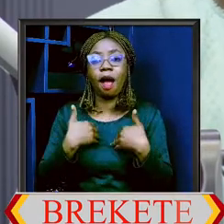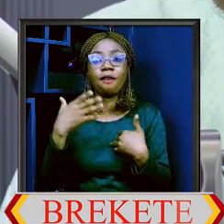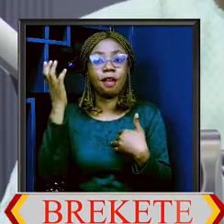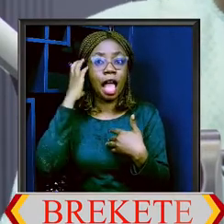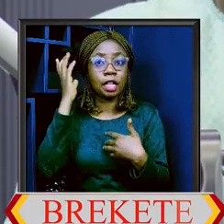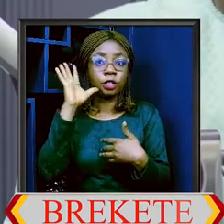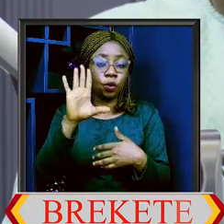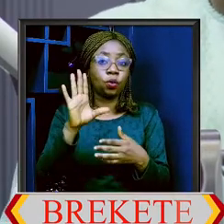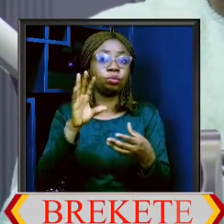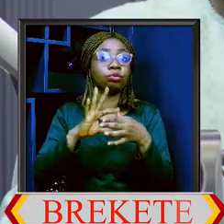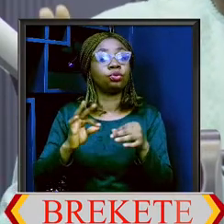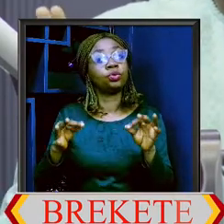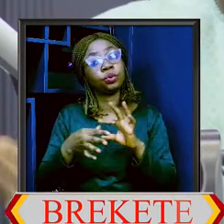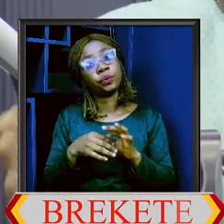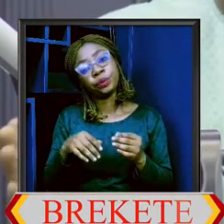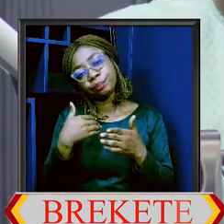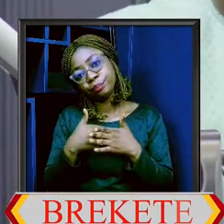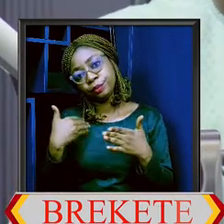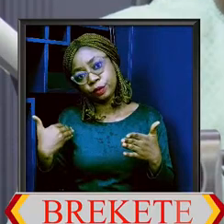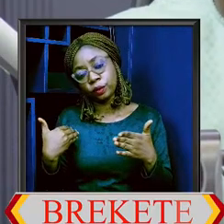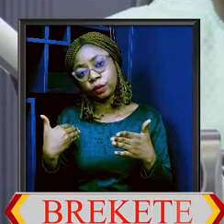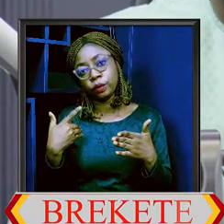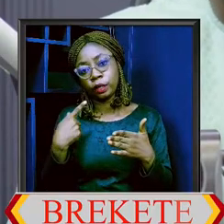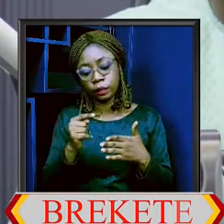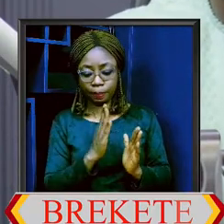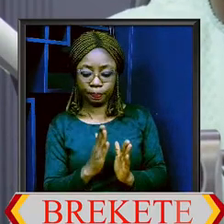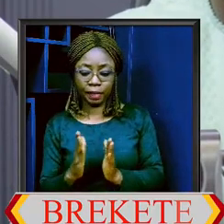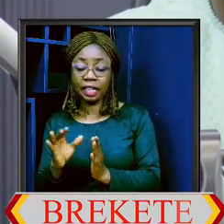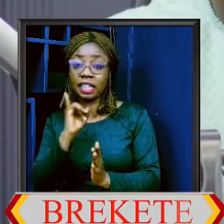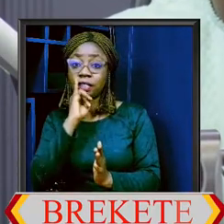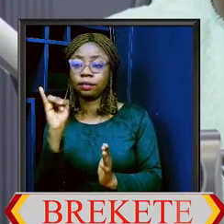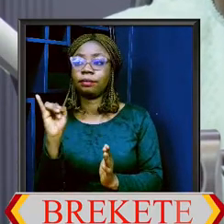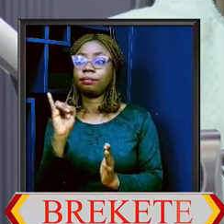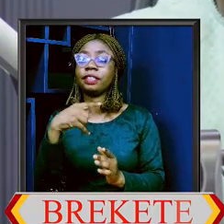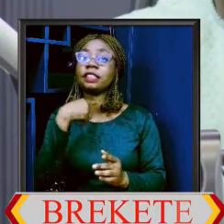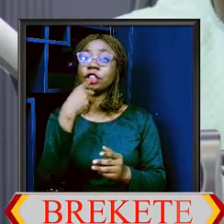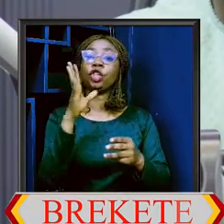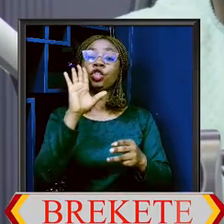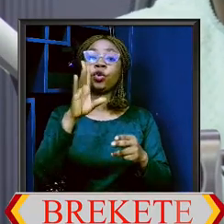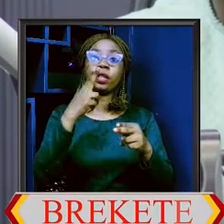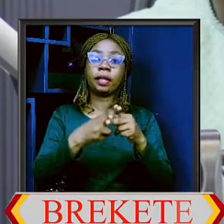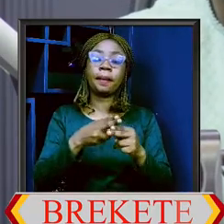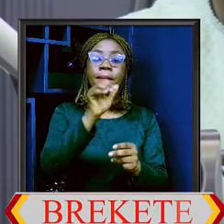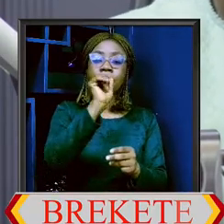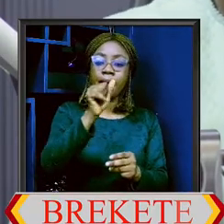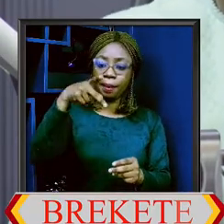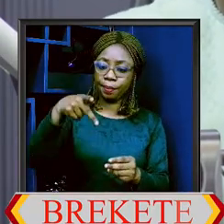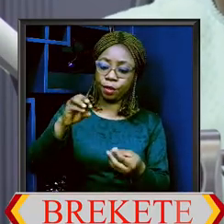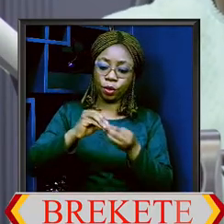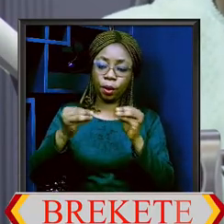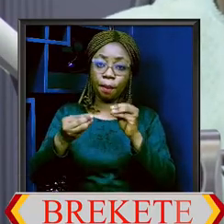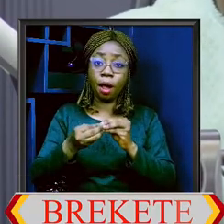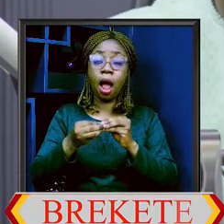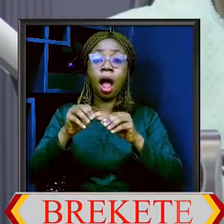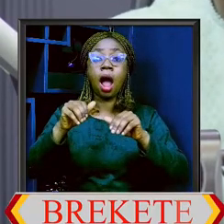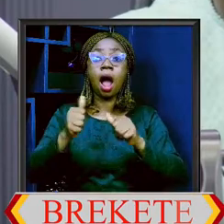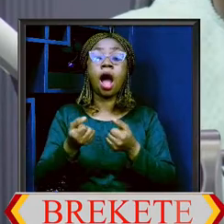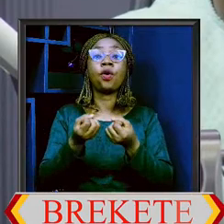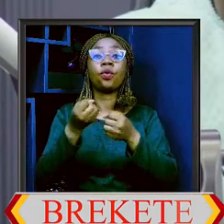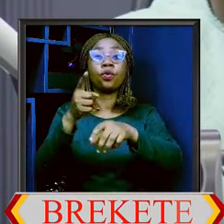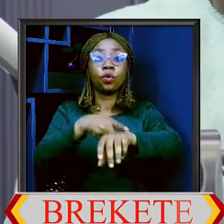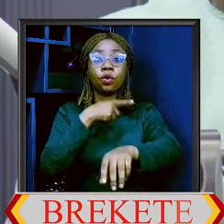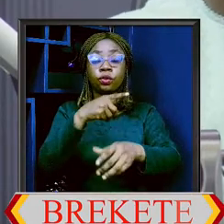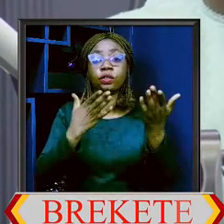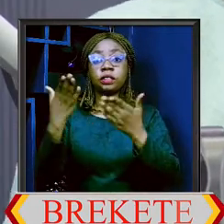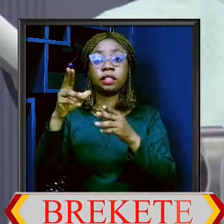before you go the pattern be say your name your AP number how long you don't serve the